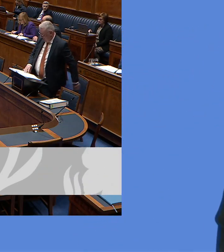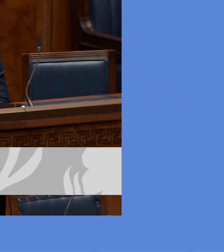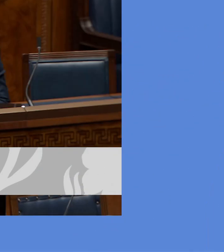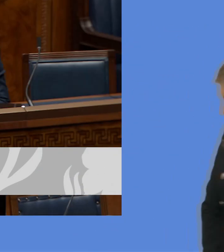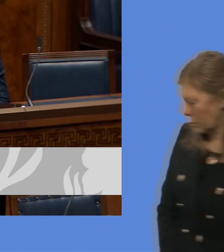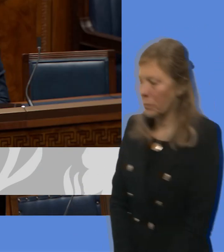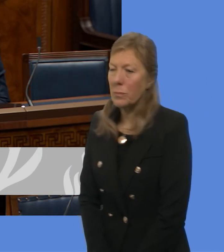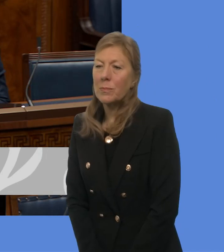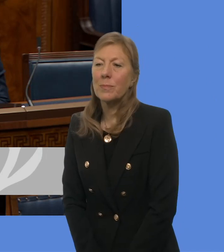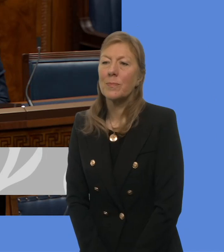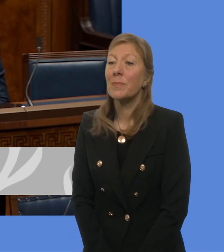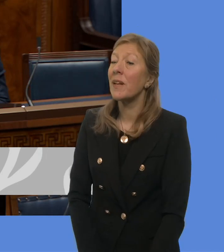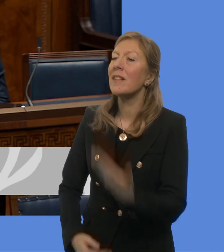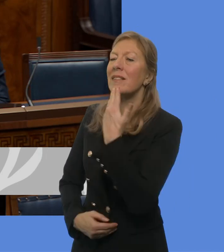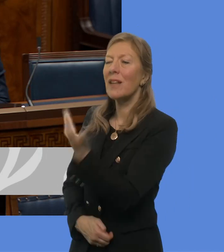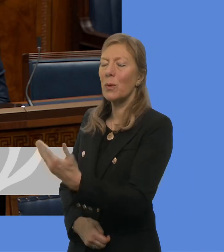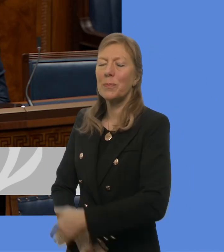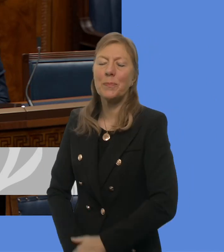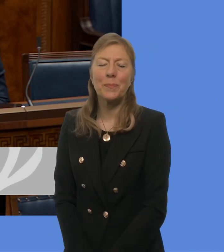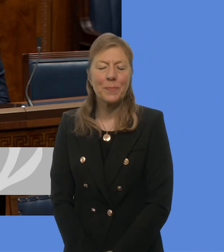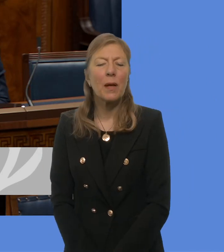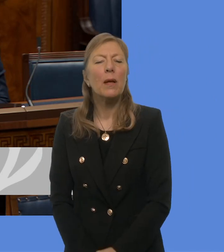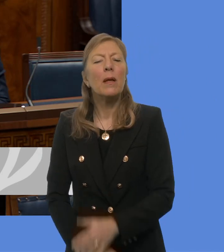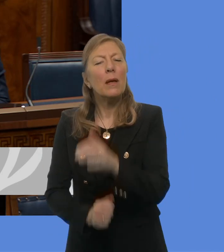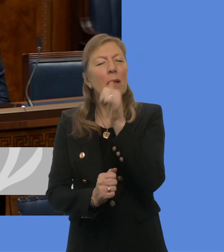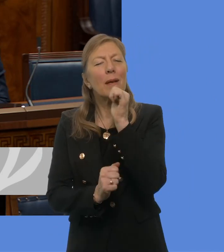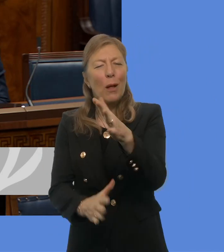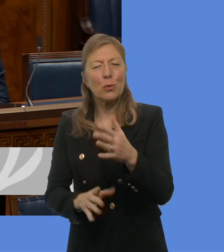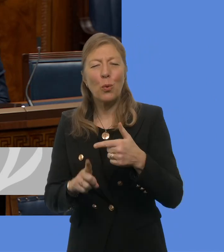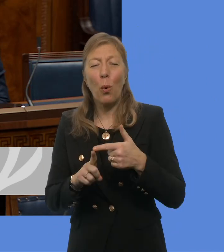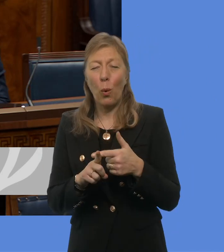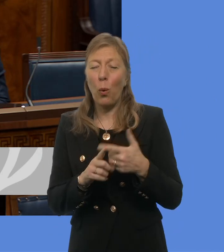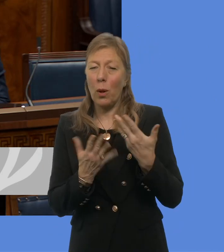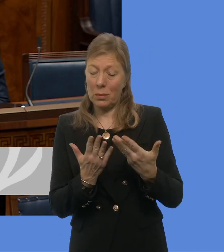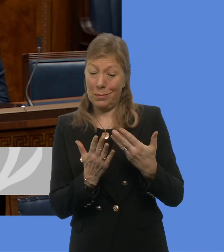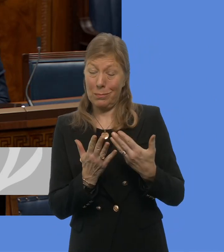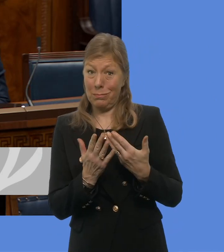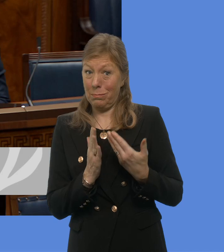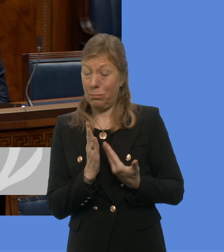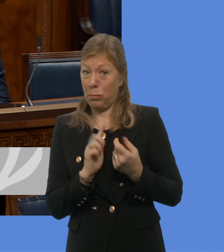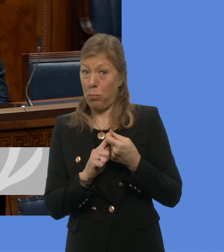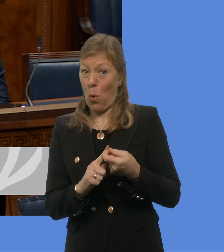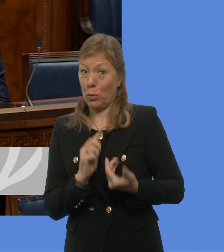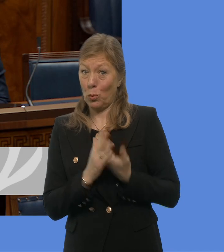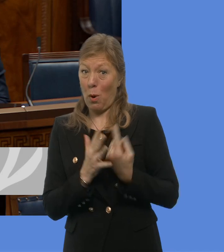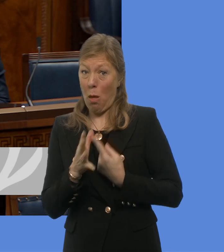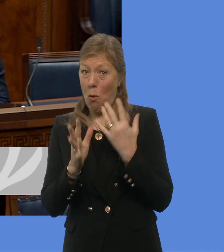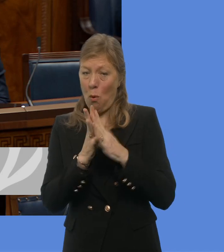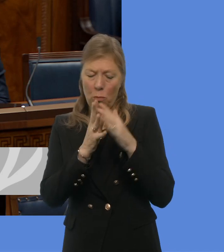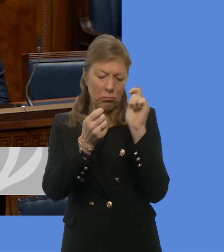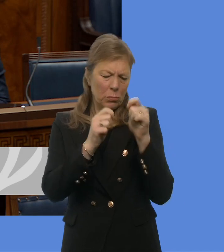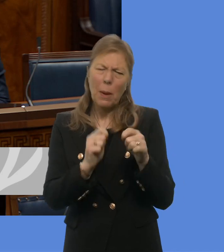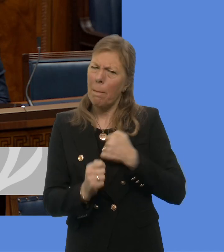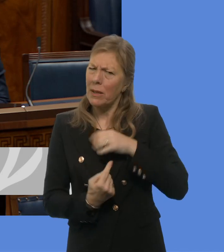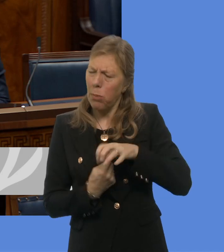I thank the member. I want to assure the member work on the proposed changes to the legislation is a key focus for my department, and I'm committed to ensuring that the work